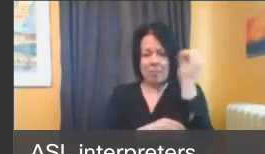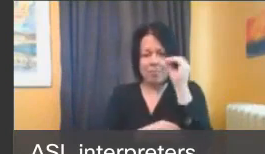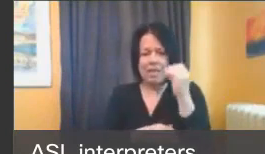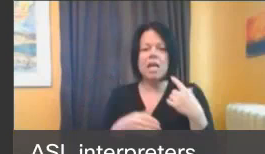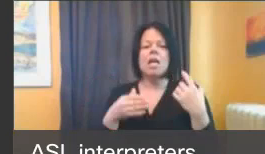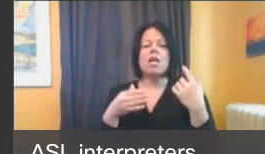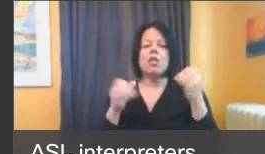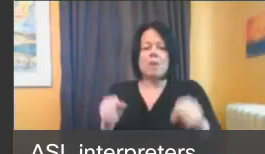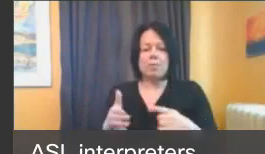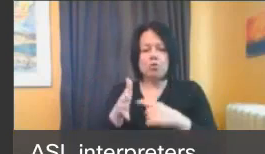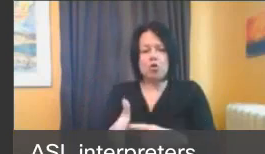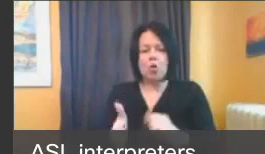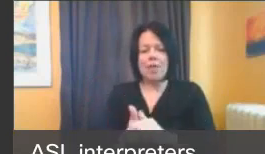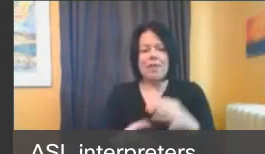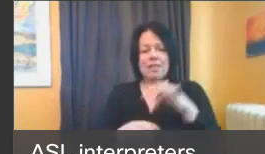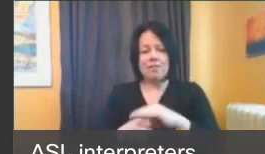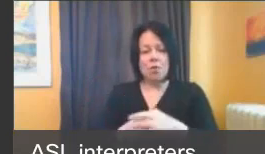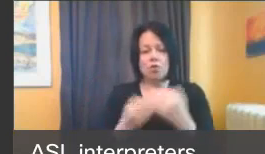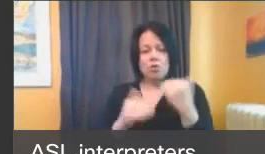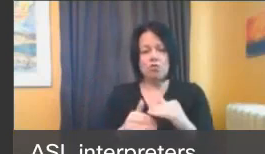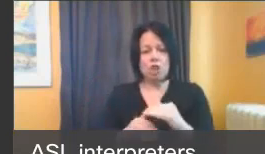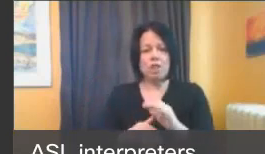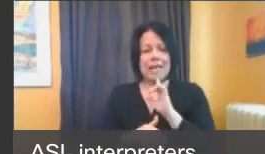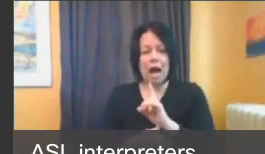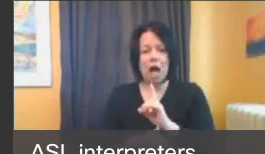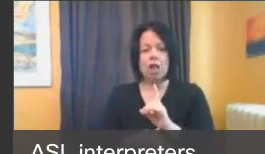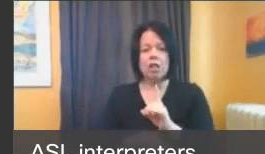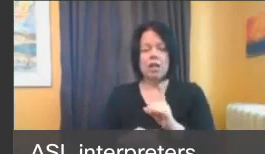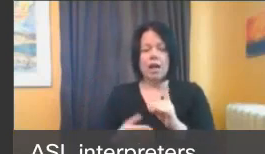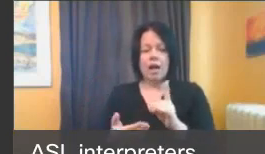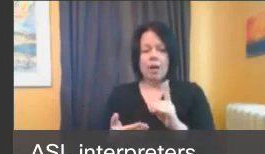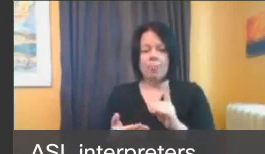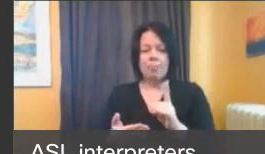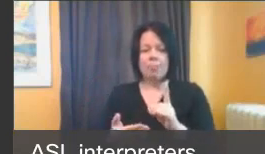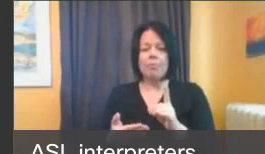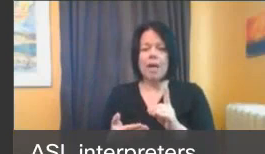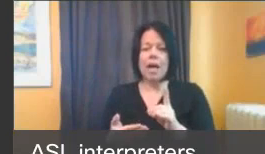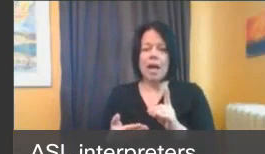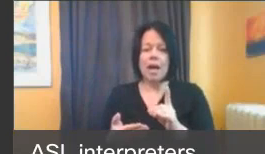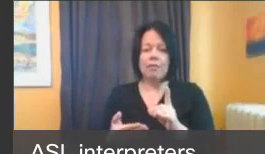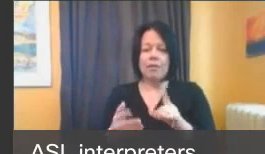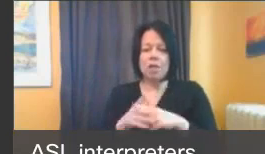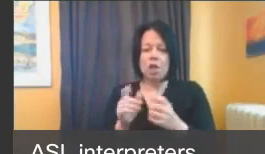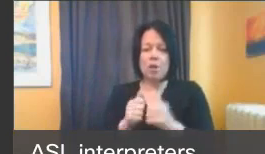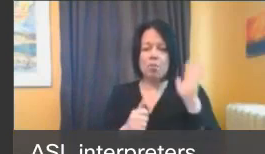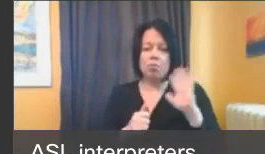that these voting restrictions are, you know, have built on sort of prior practices and are longstanding. But I think on appeal, it would